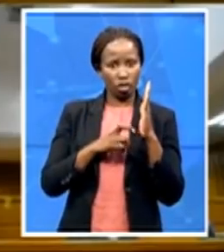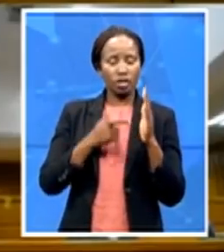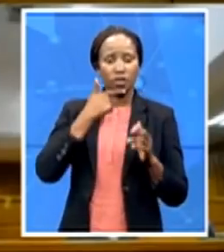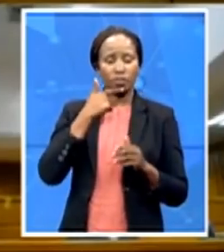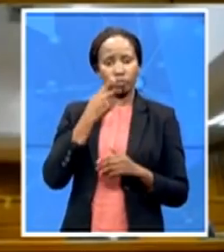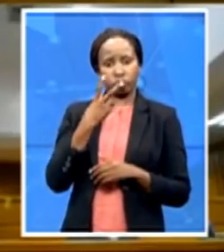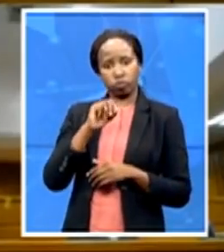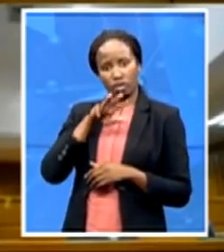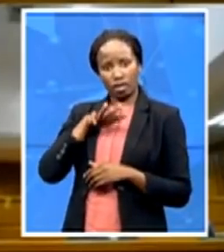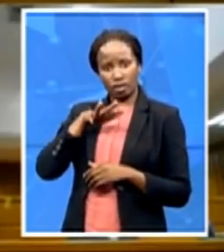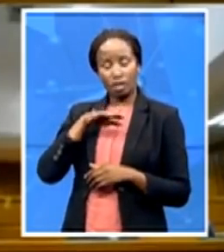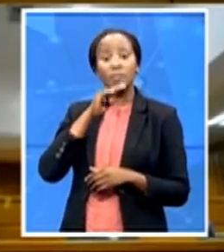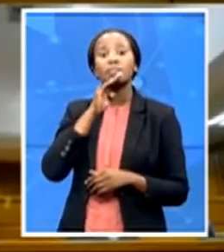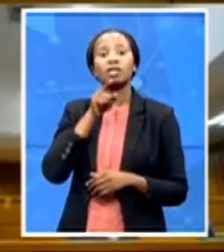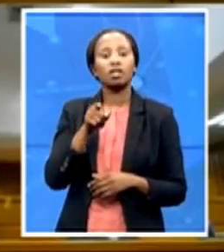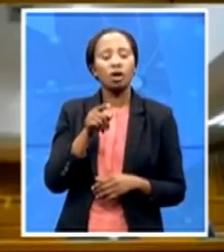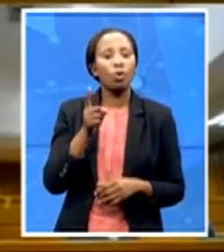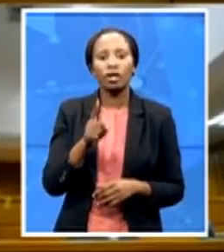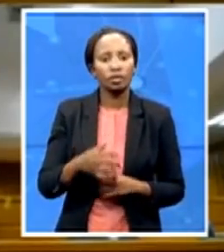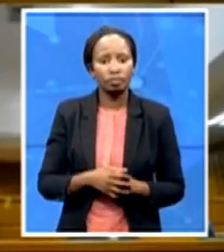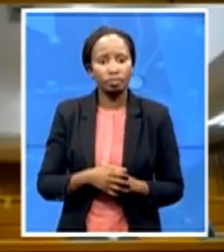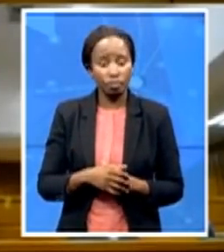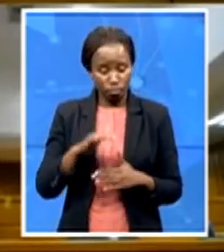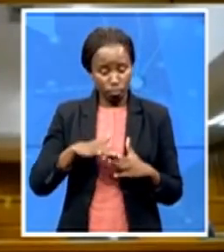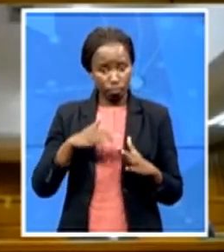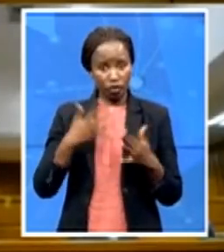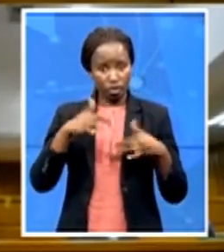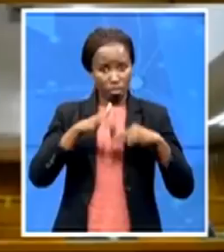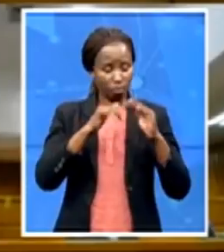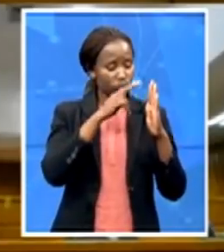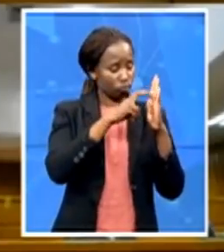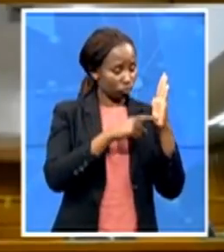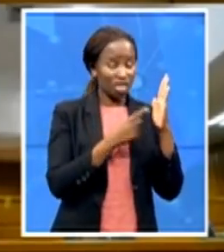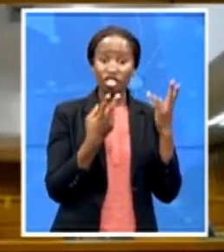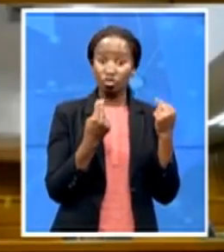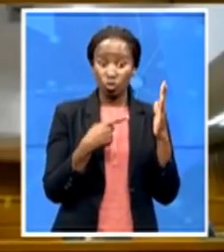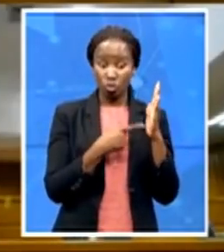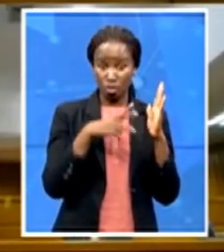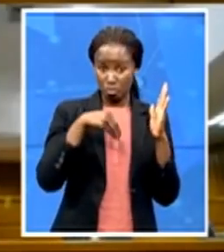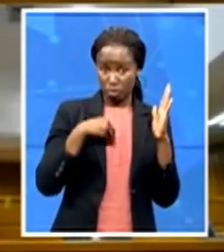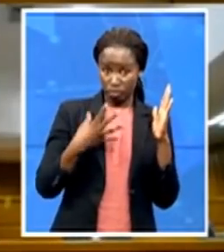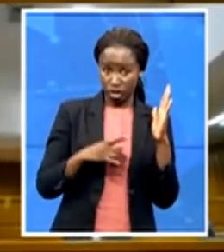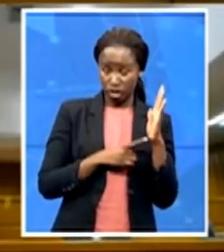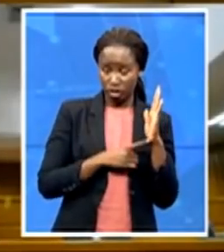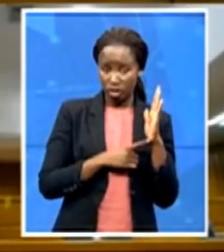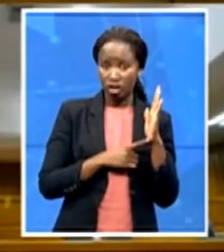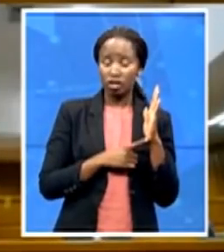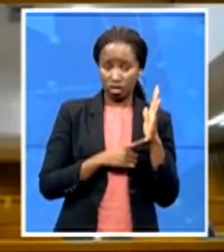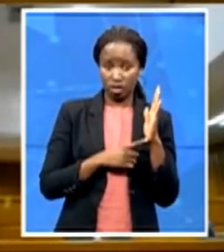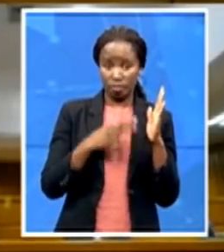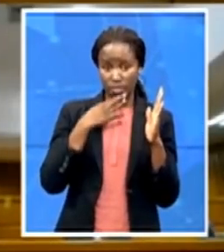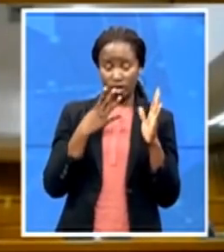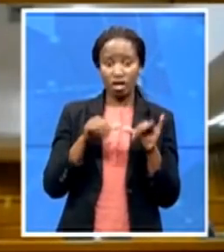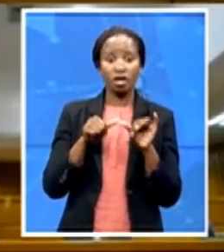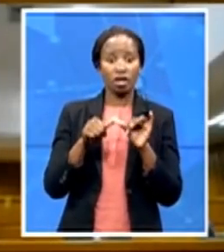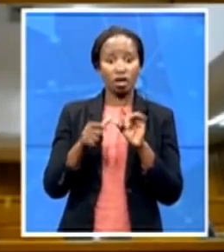because the adoption by the Assembly of those new rules is a requirement for all impeachment proceedings under Section 194, that's the EFF